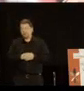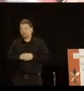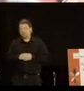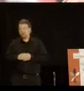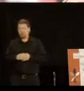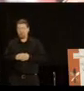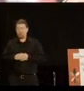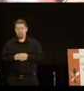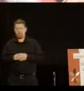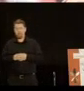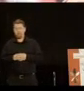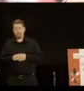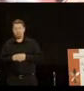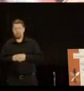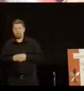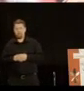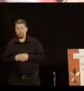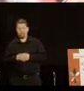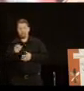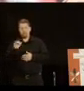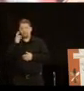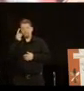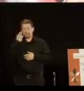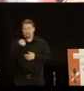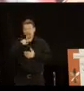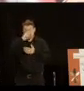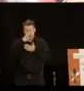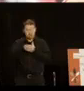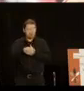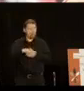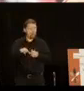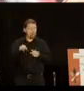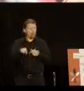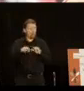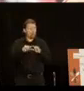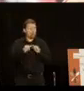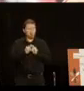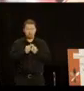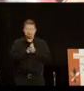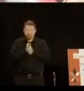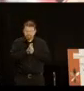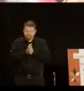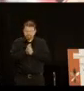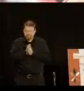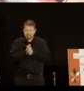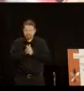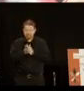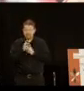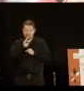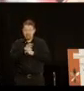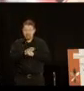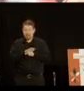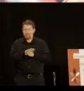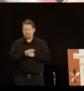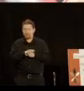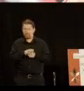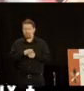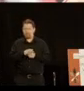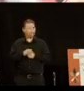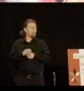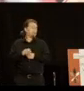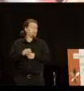why I believe that this group is so passionate, committed, and it's truly an honor